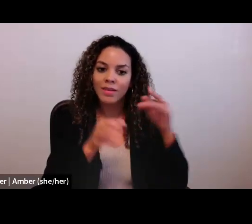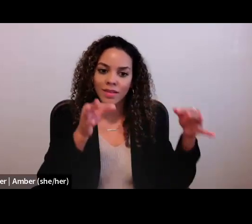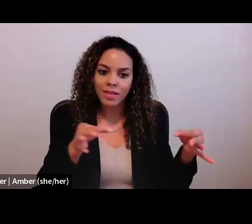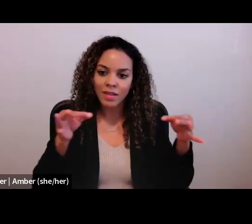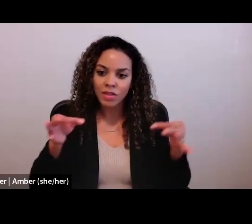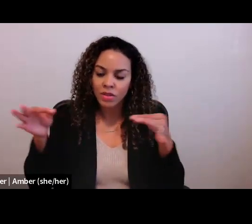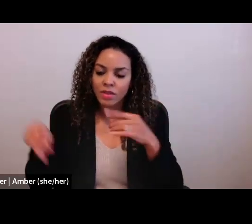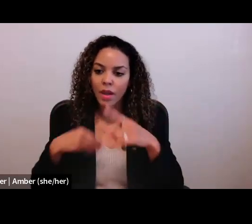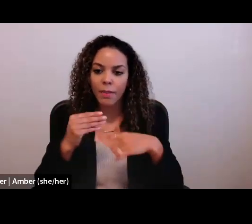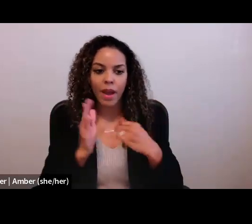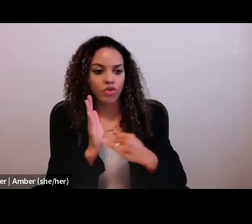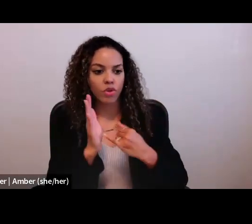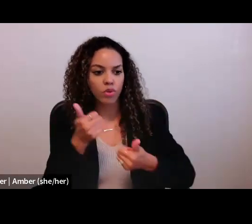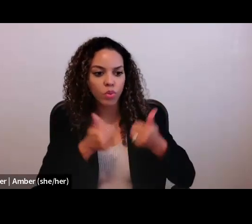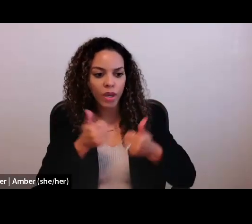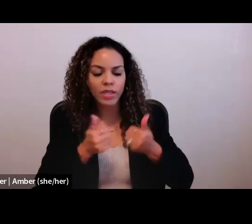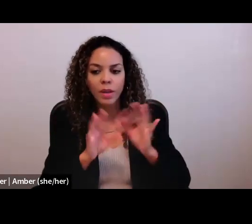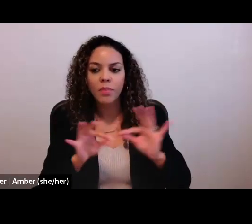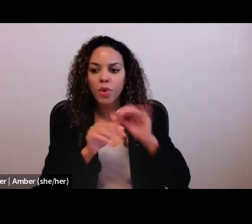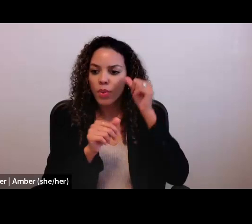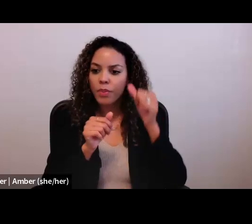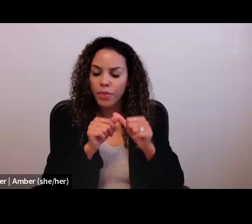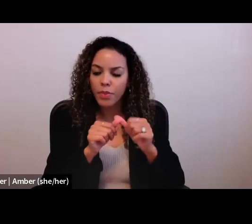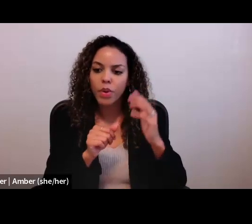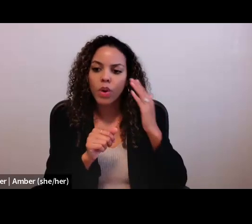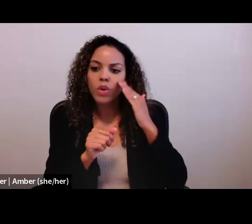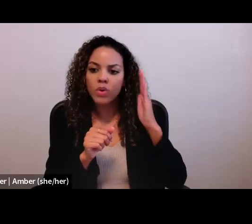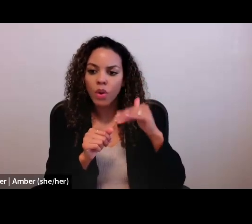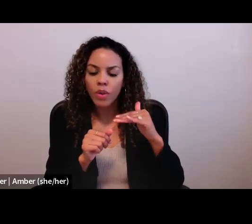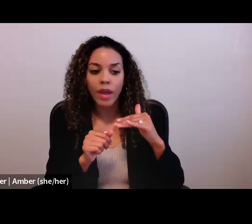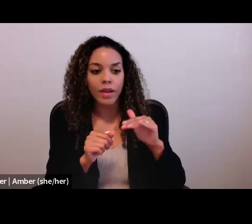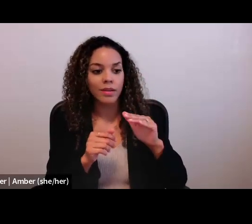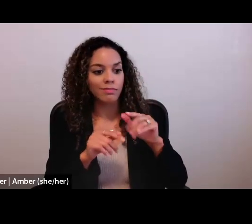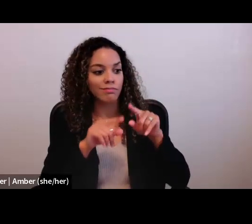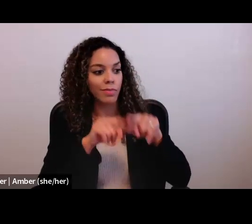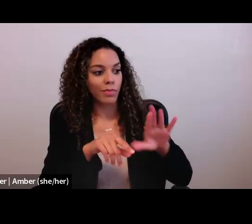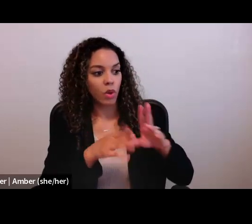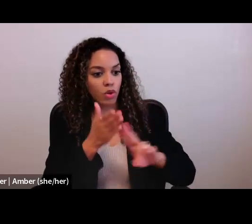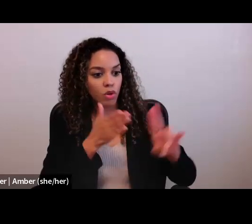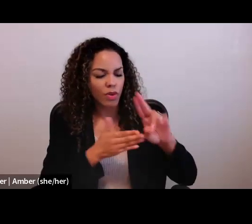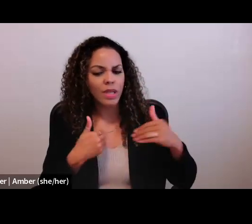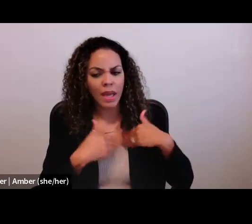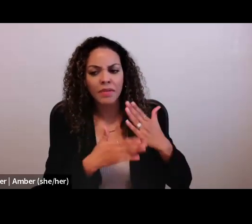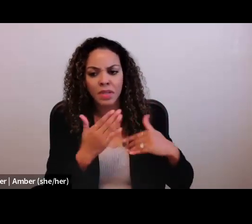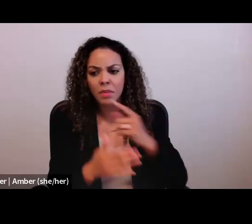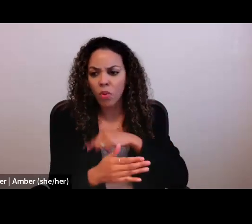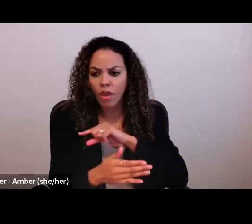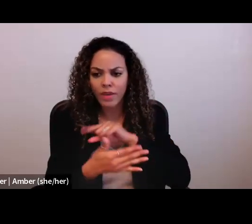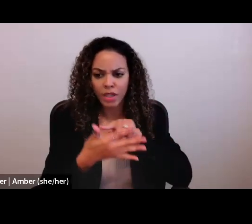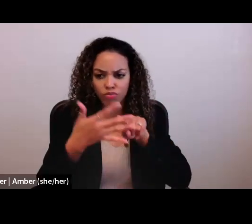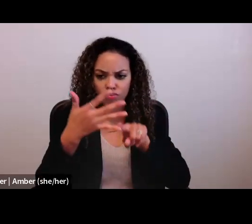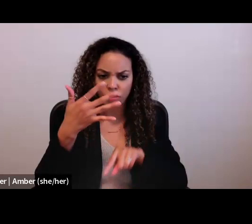journals, that you should keep that in mind, knowing that, based on your university, that there are certain qualifications, but